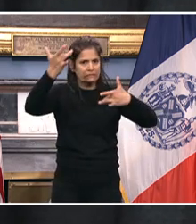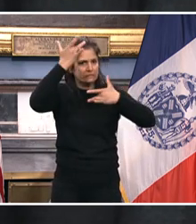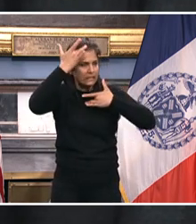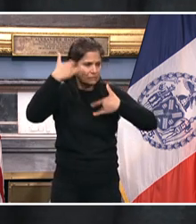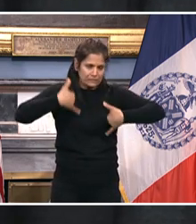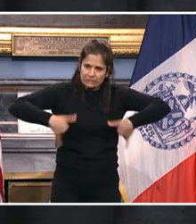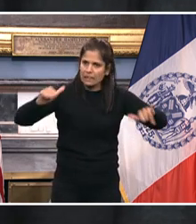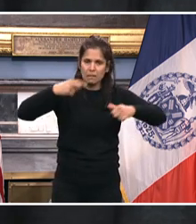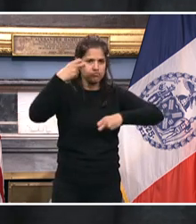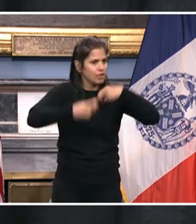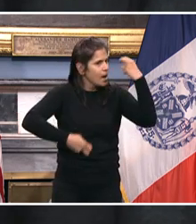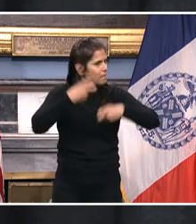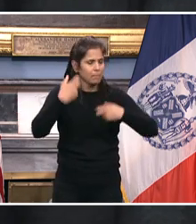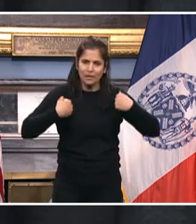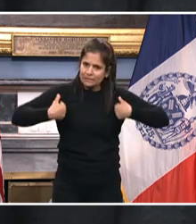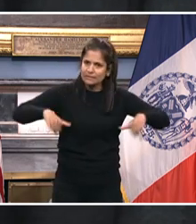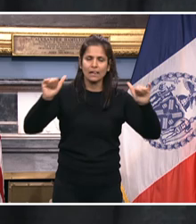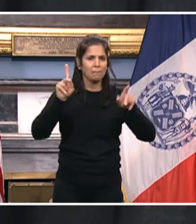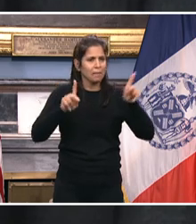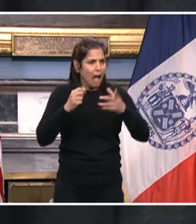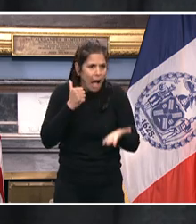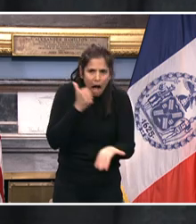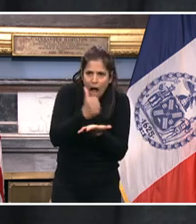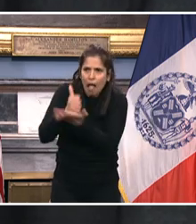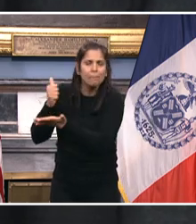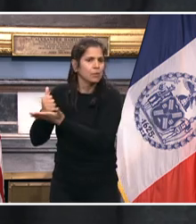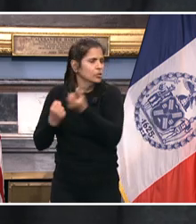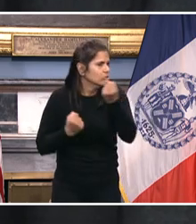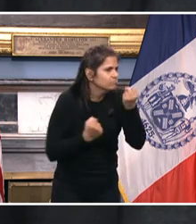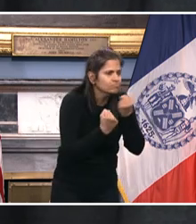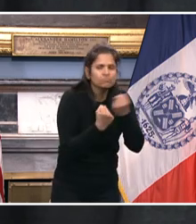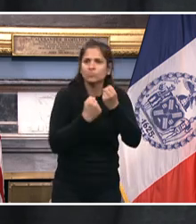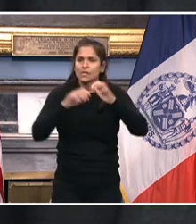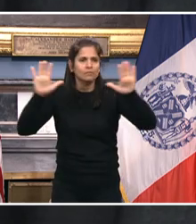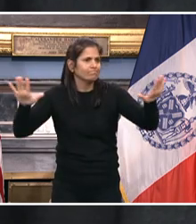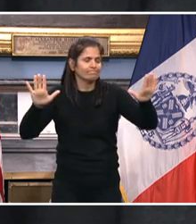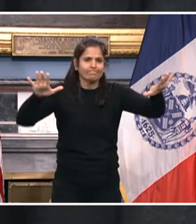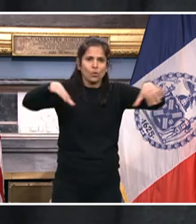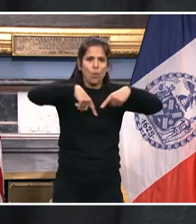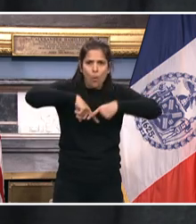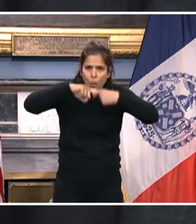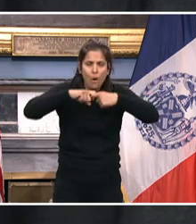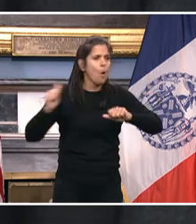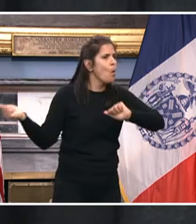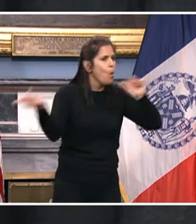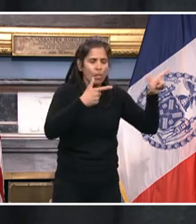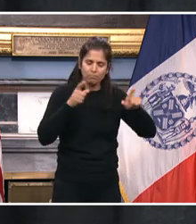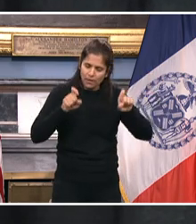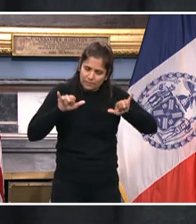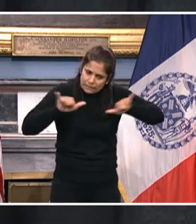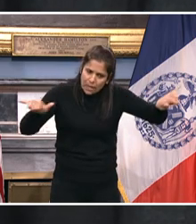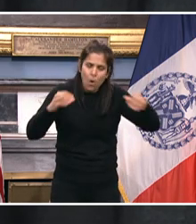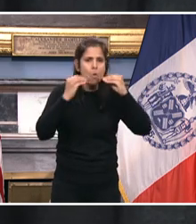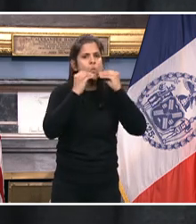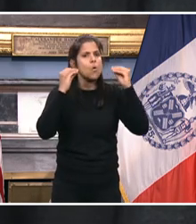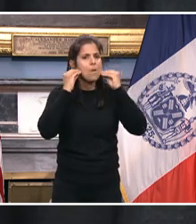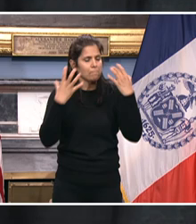conservative approach. But we'll get you know, folks can follow up with you directly on all that modeling and how it was created.